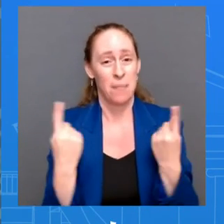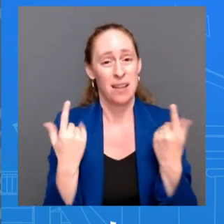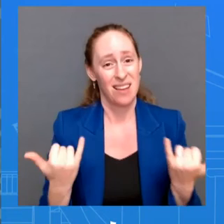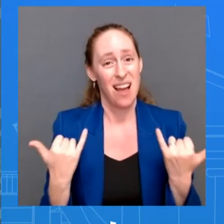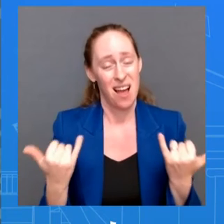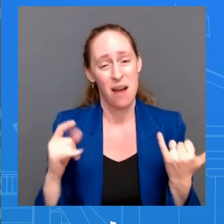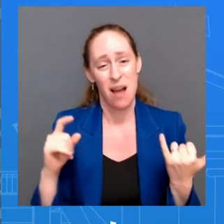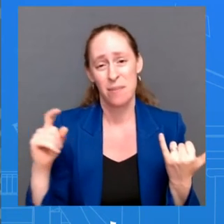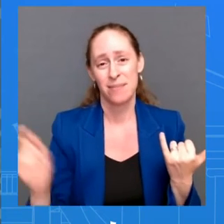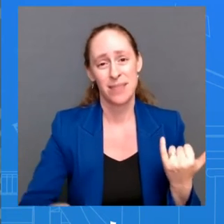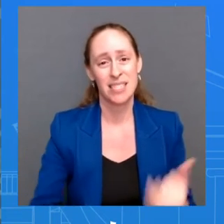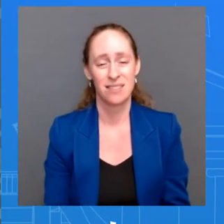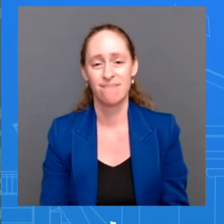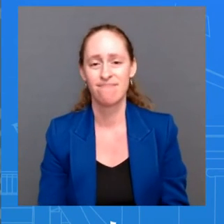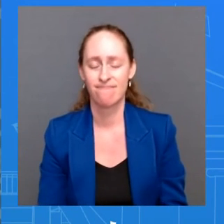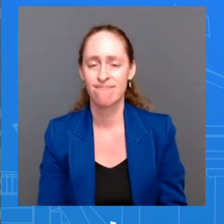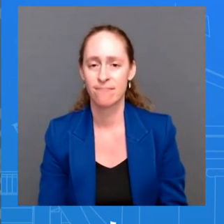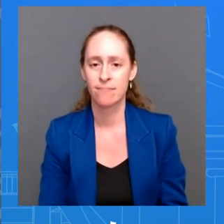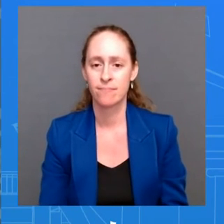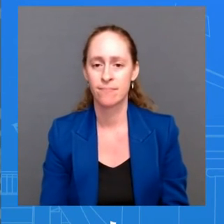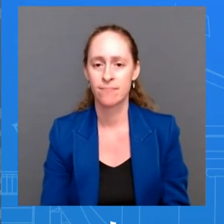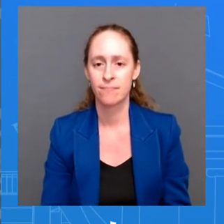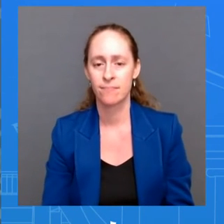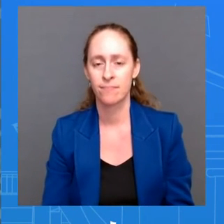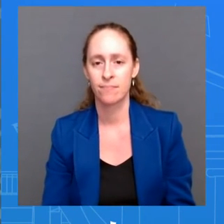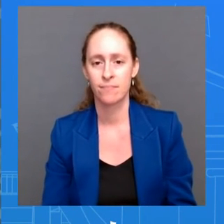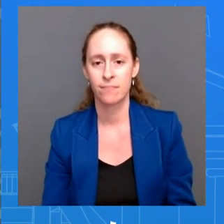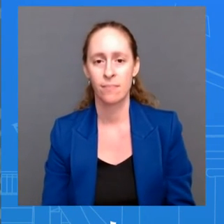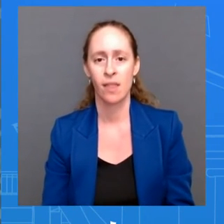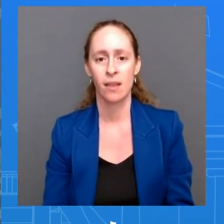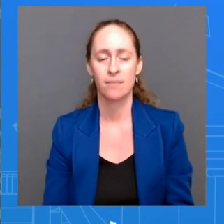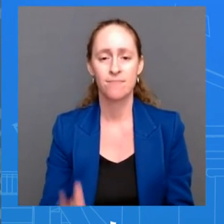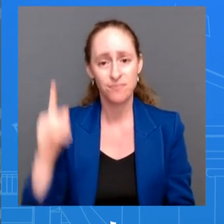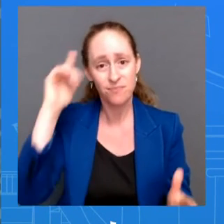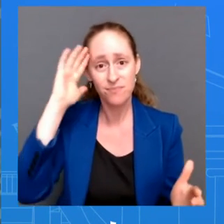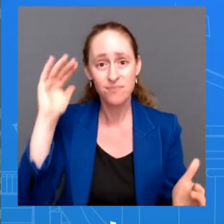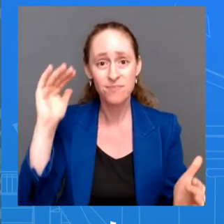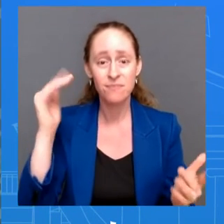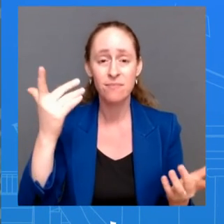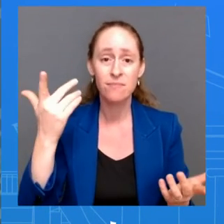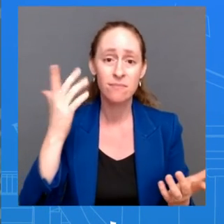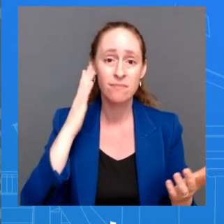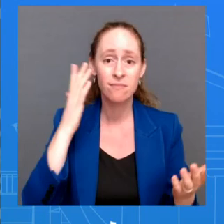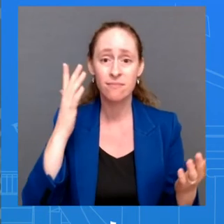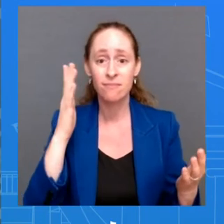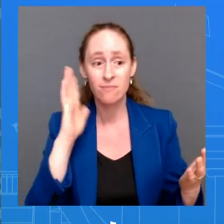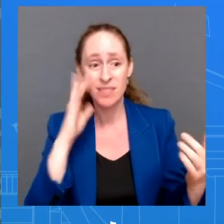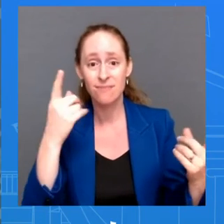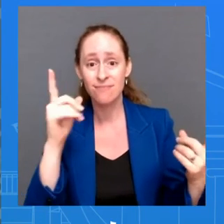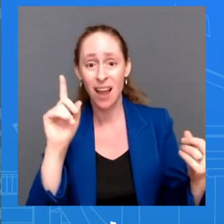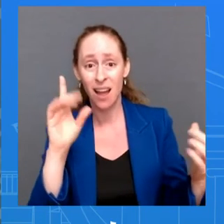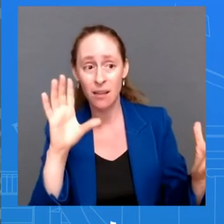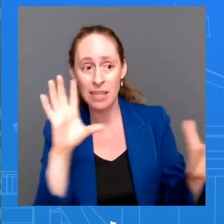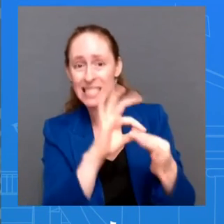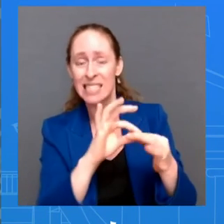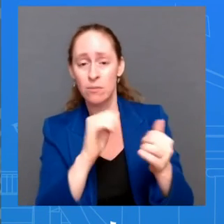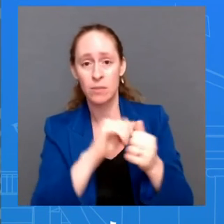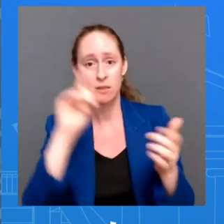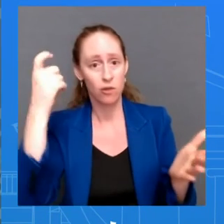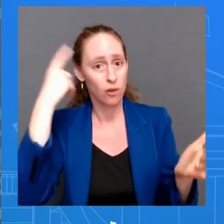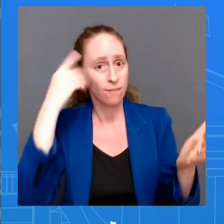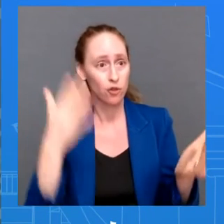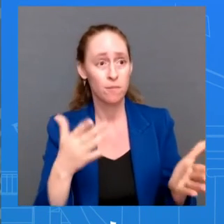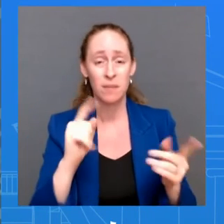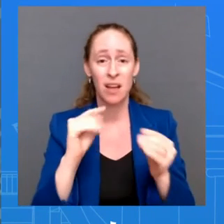connect with Governor Beshear. We don't have anything to share on his schedule at this time. Follow-up question?